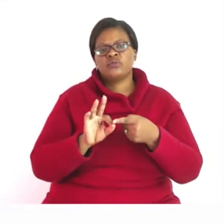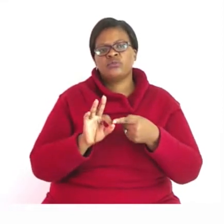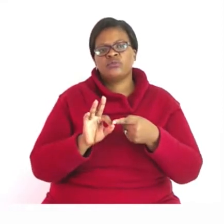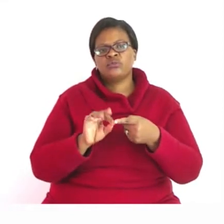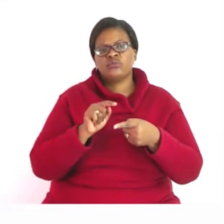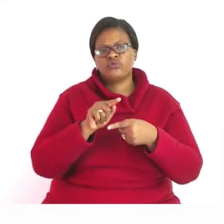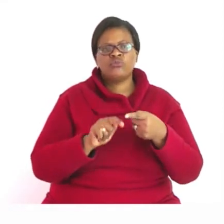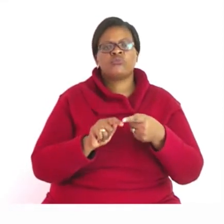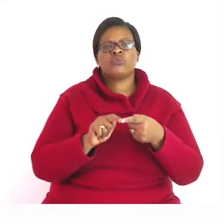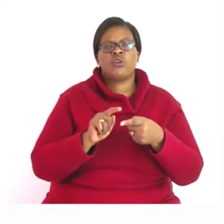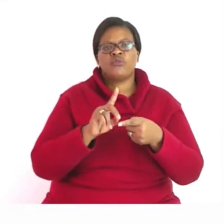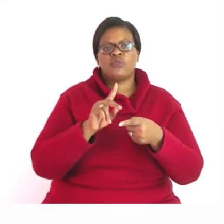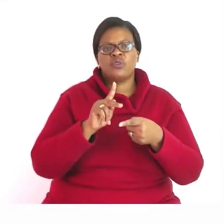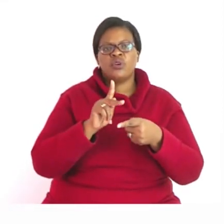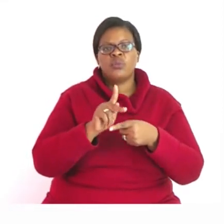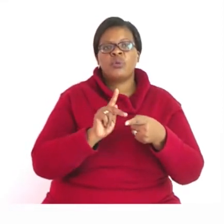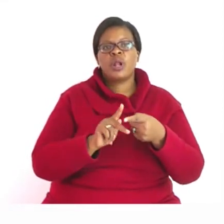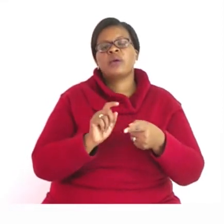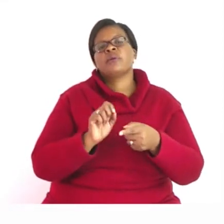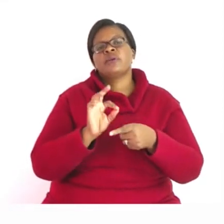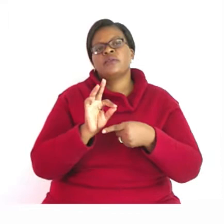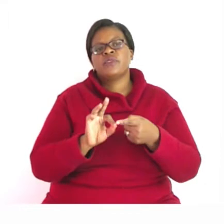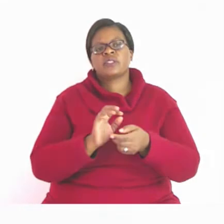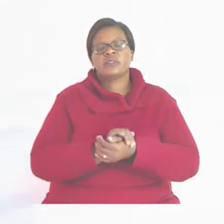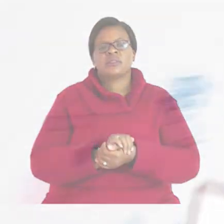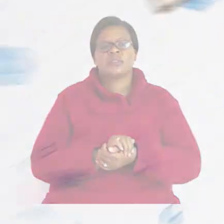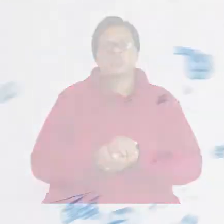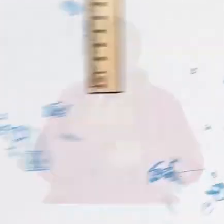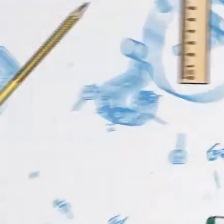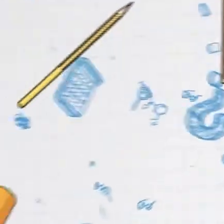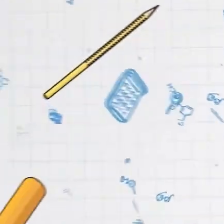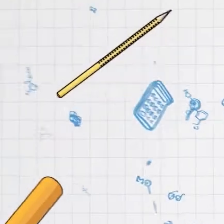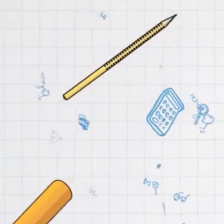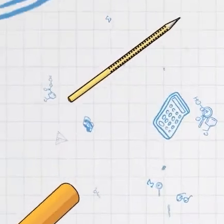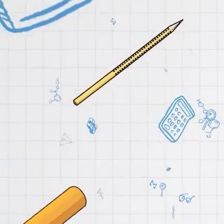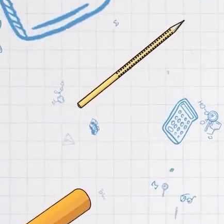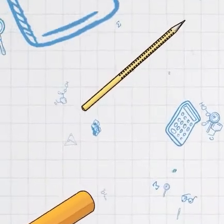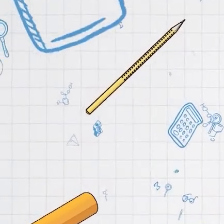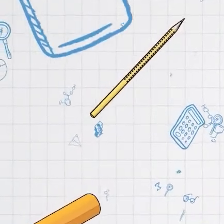shown there. We have a factor 3.